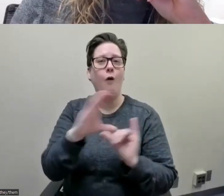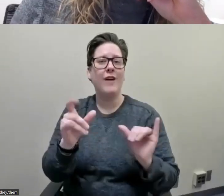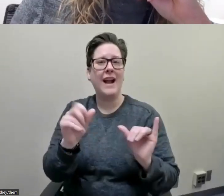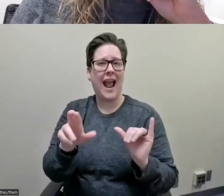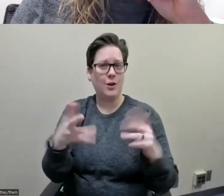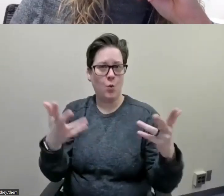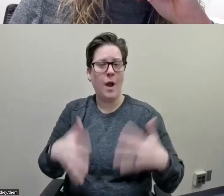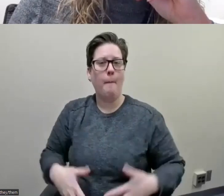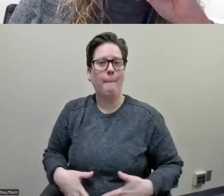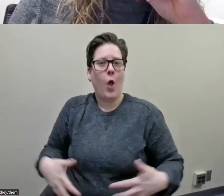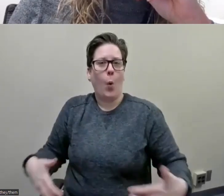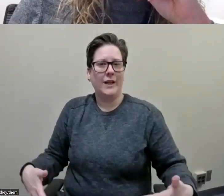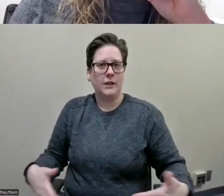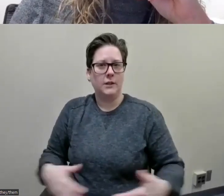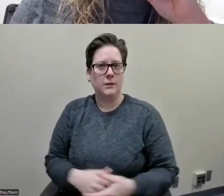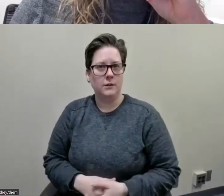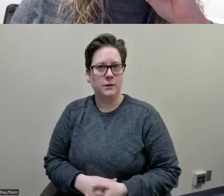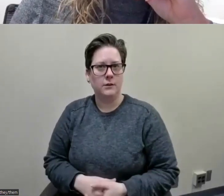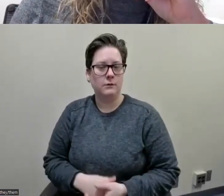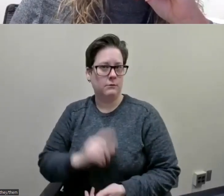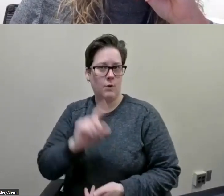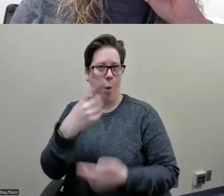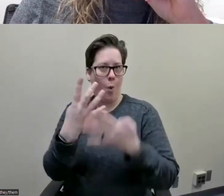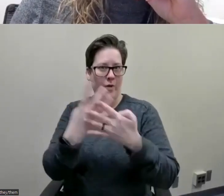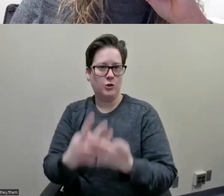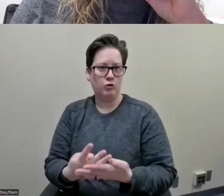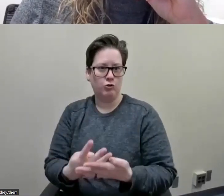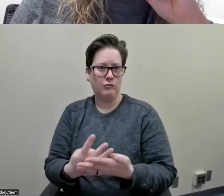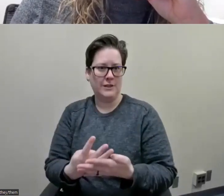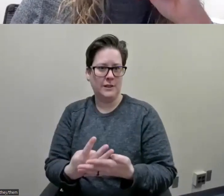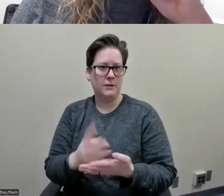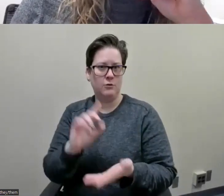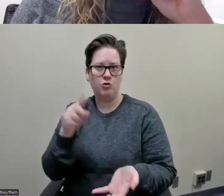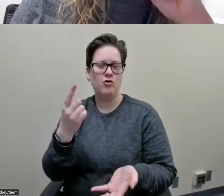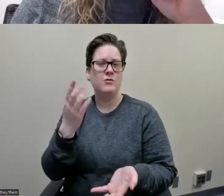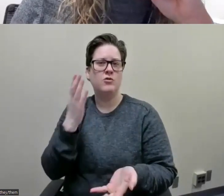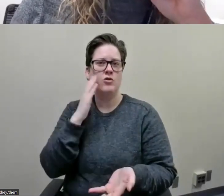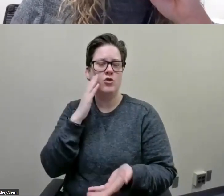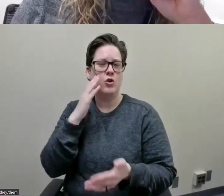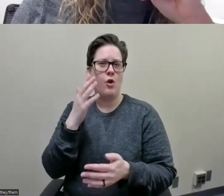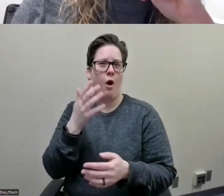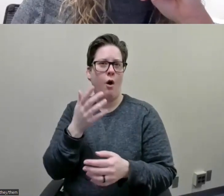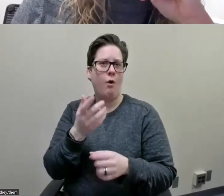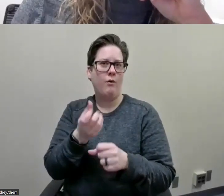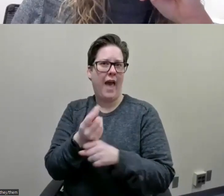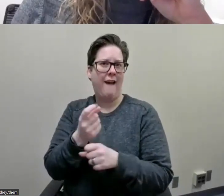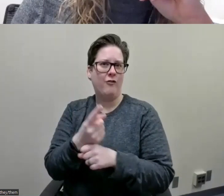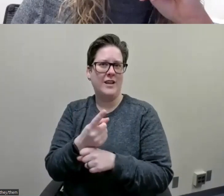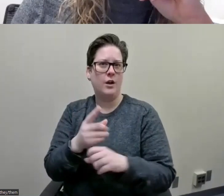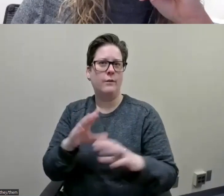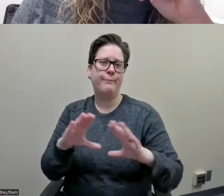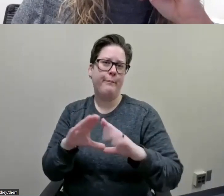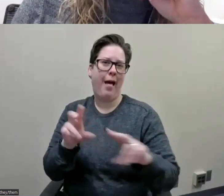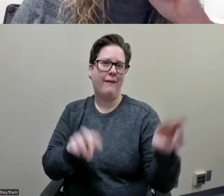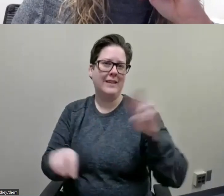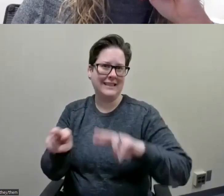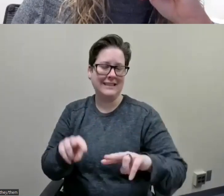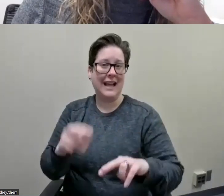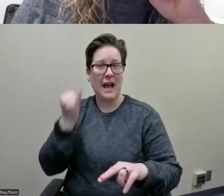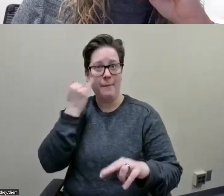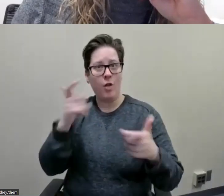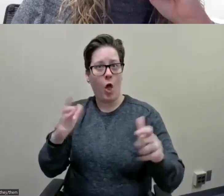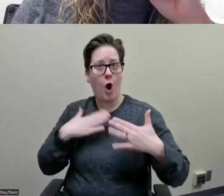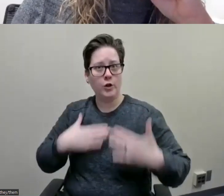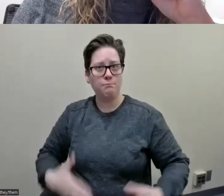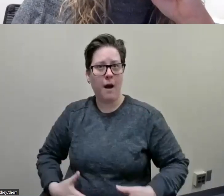And, the only screening we have for that is bimanual pelvic exams. And when someone has a large body habitus, that's hard